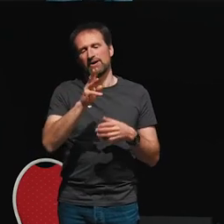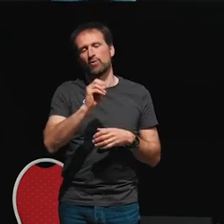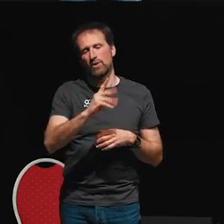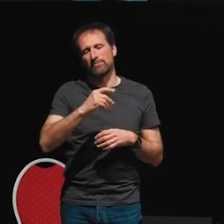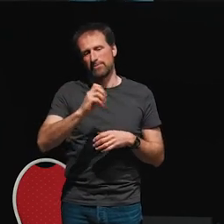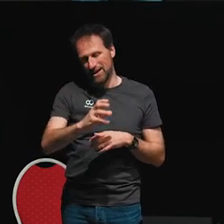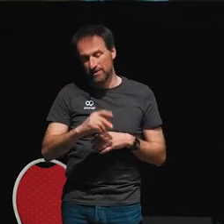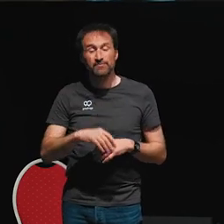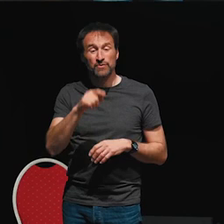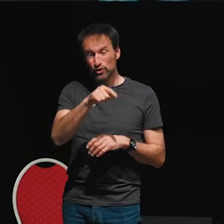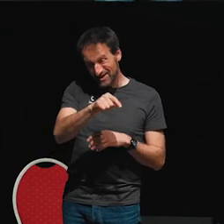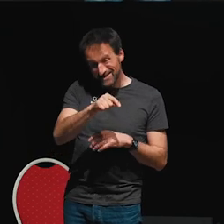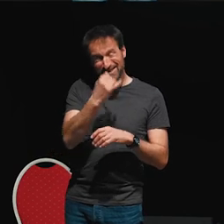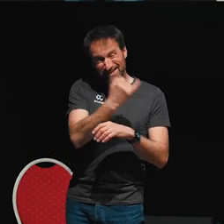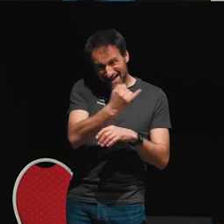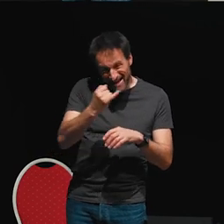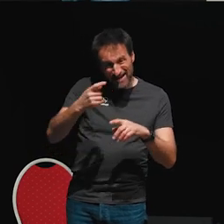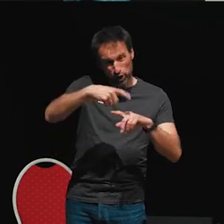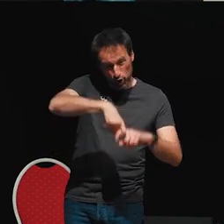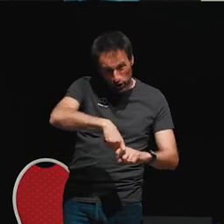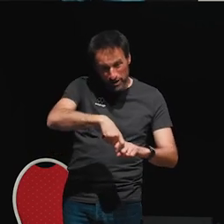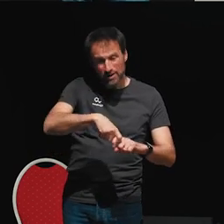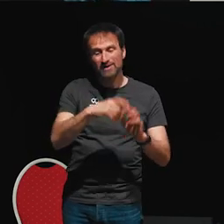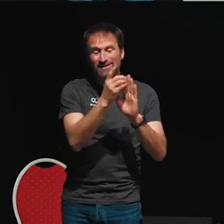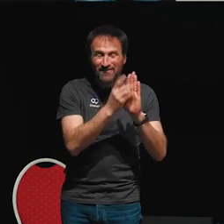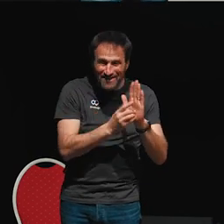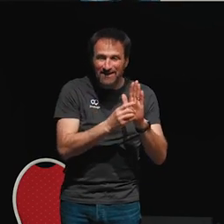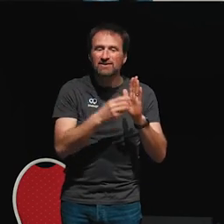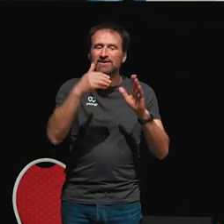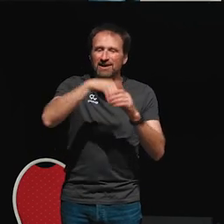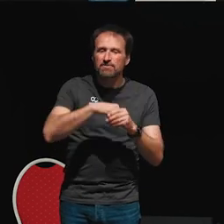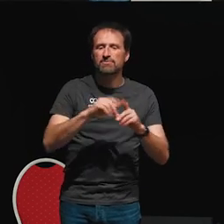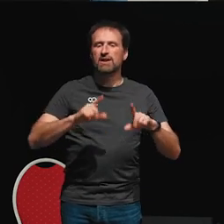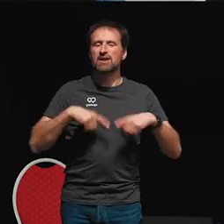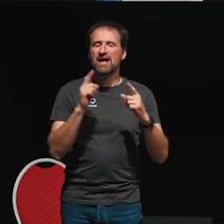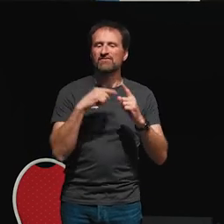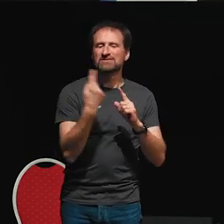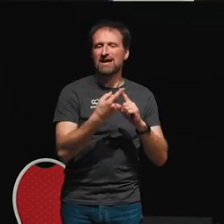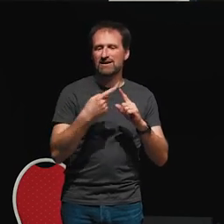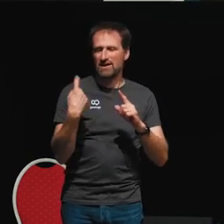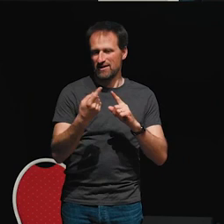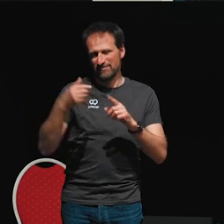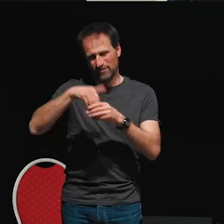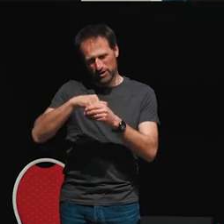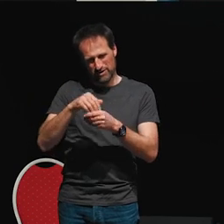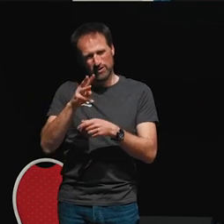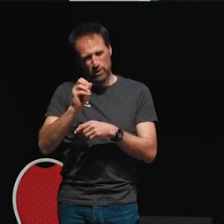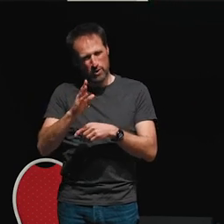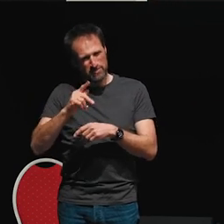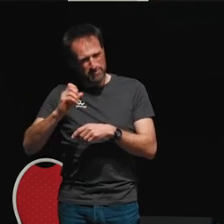different parts of the lifecycle that, you know, happens within Webpack. And so if we look at this example